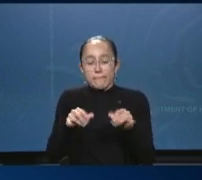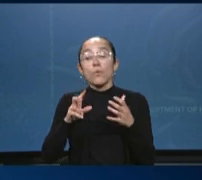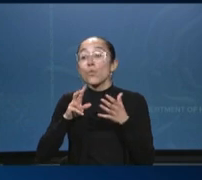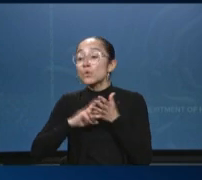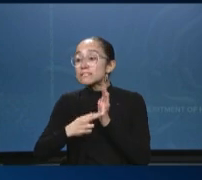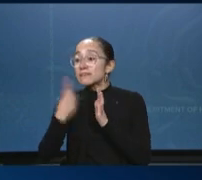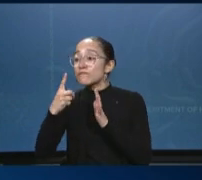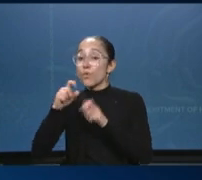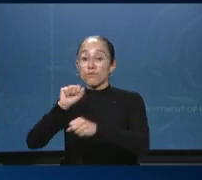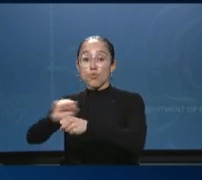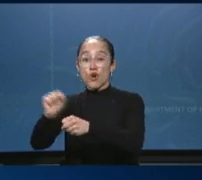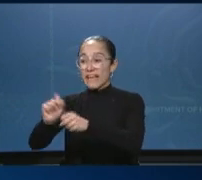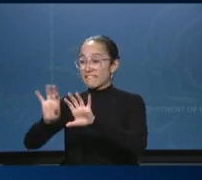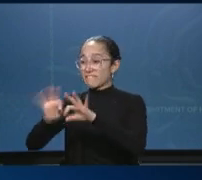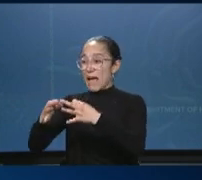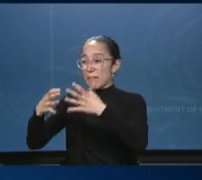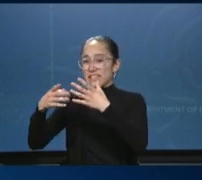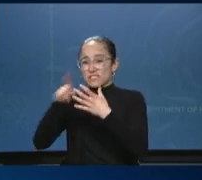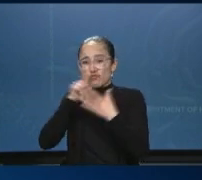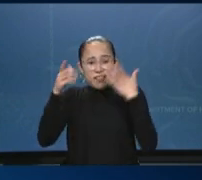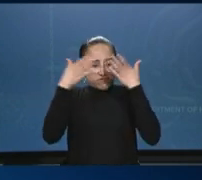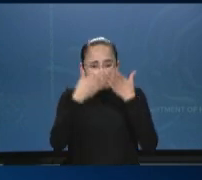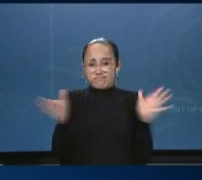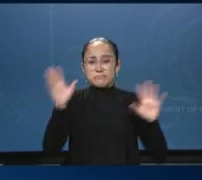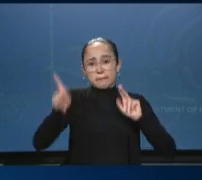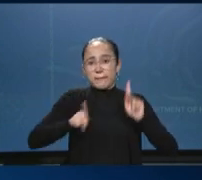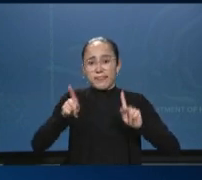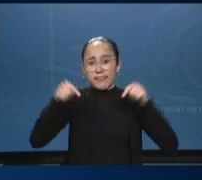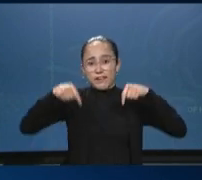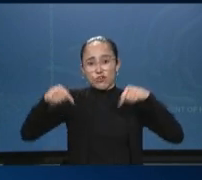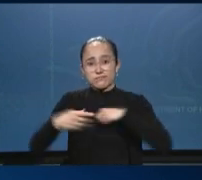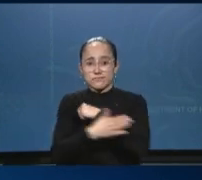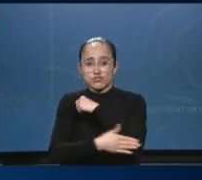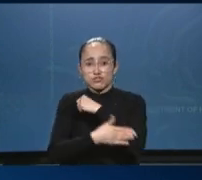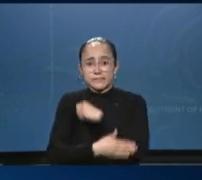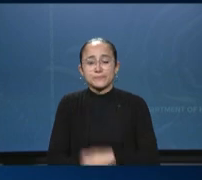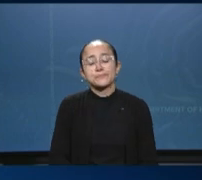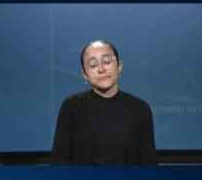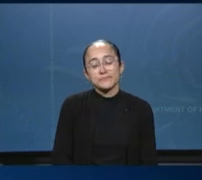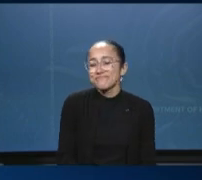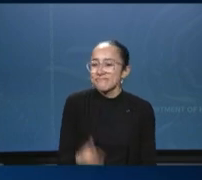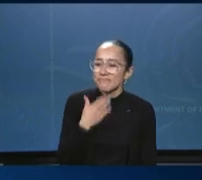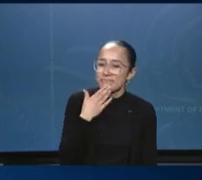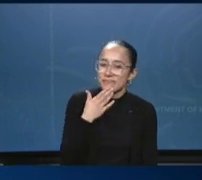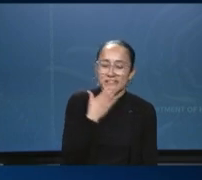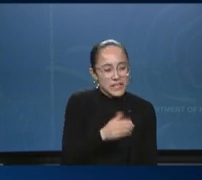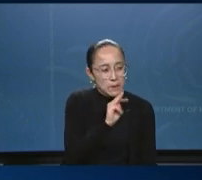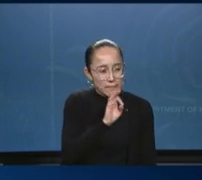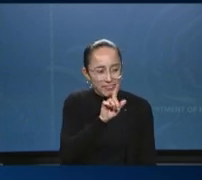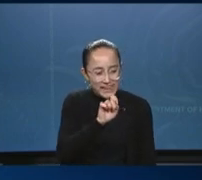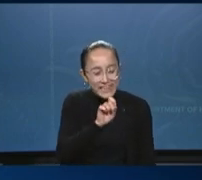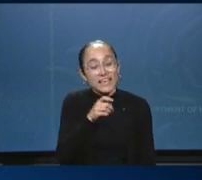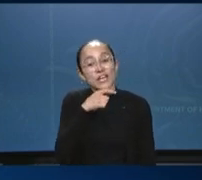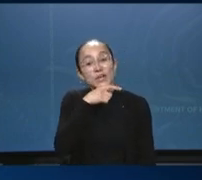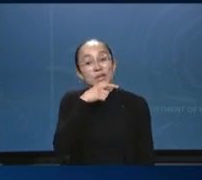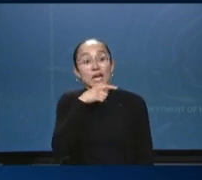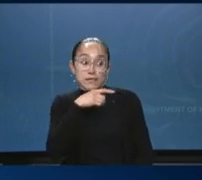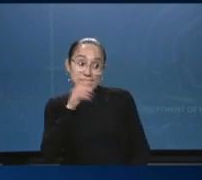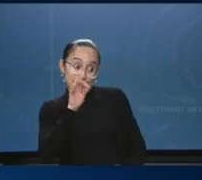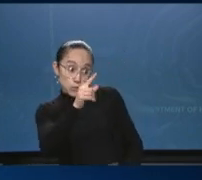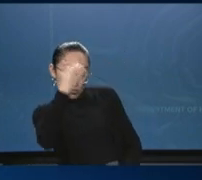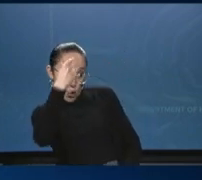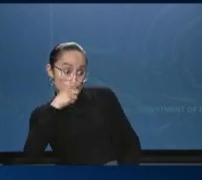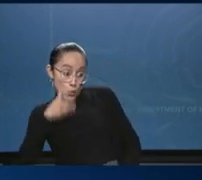for working families and people across the country? Thanks, Melanie. So those of you that know me know I love Medicaid. I